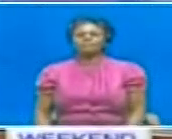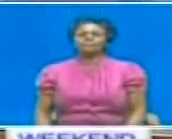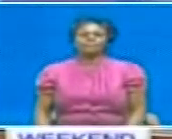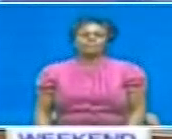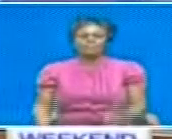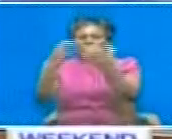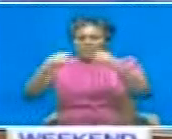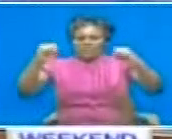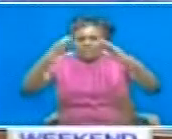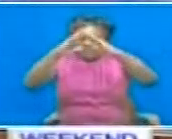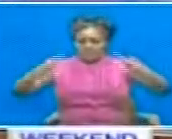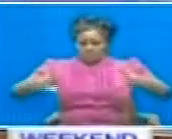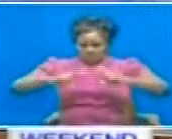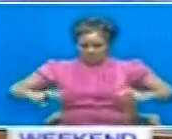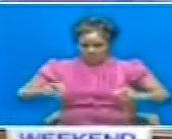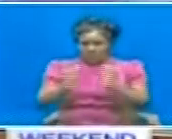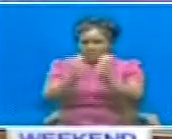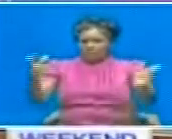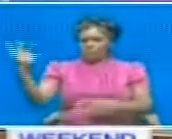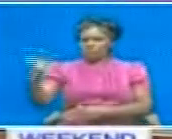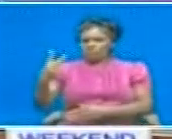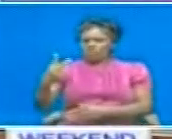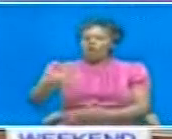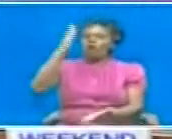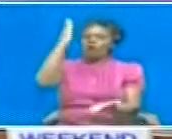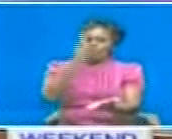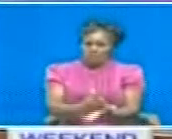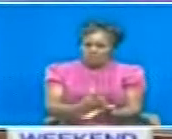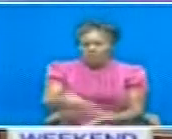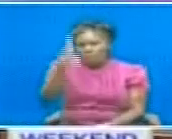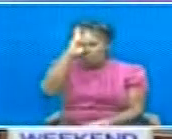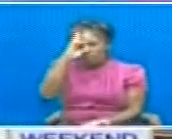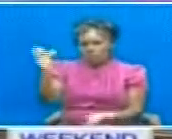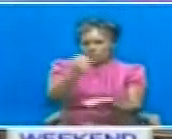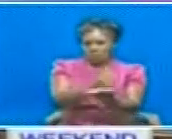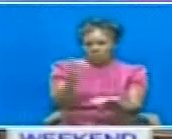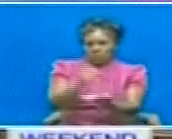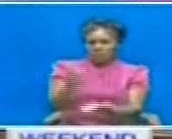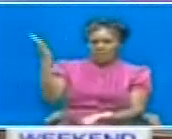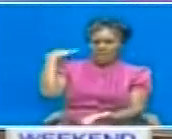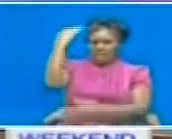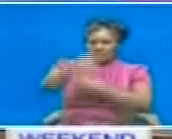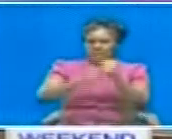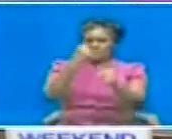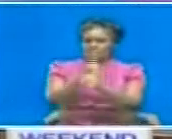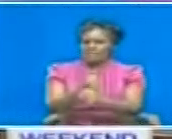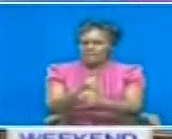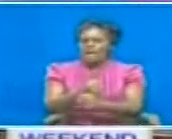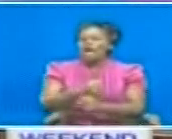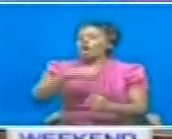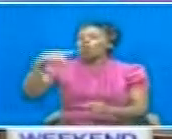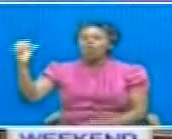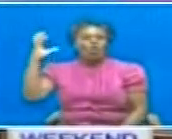State House and the Inspector General of Police have finally confirmed that the police recruits taken last year in July will not report for